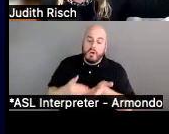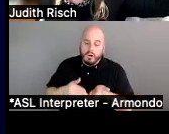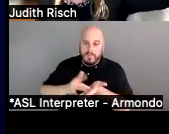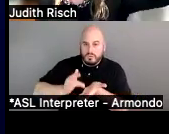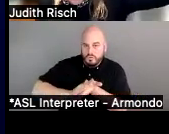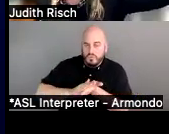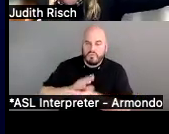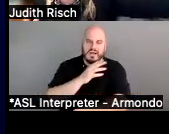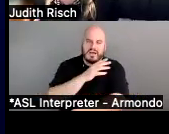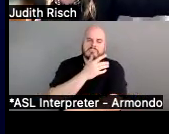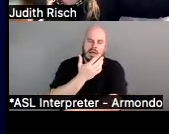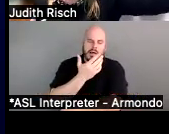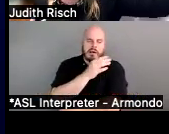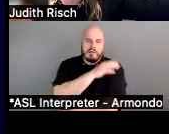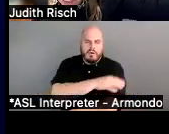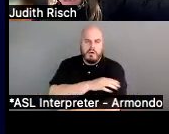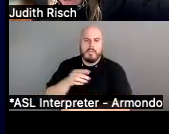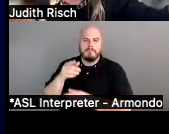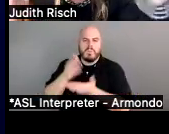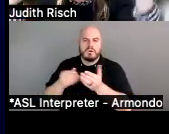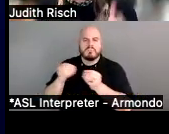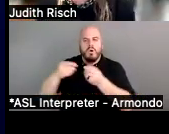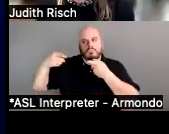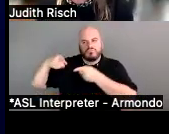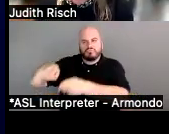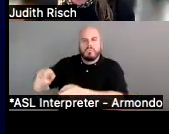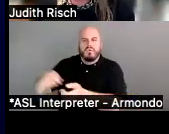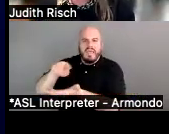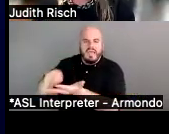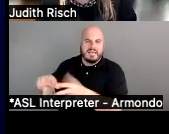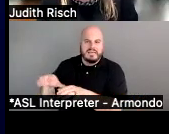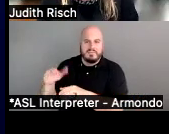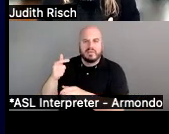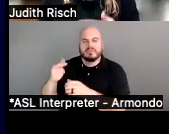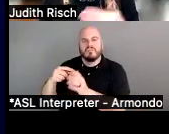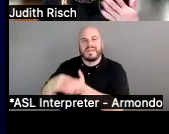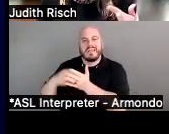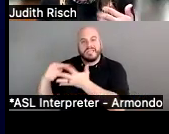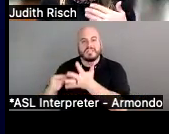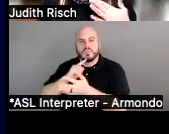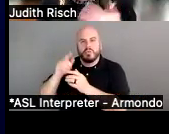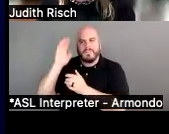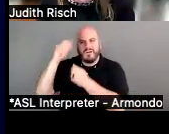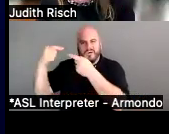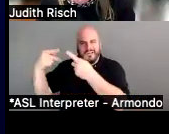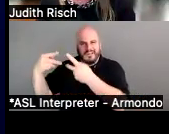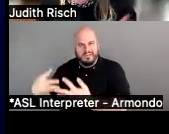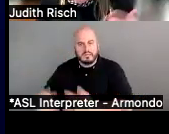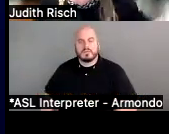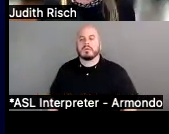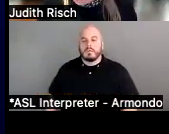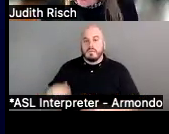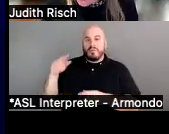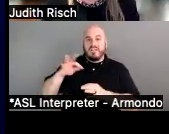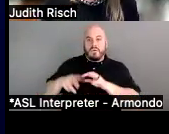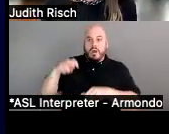part of medical school was more aligned with what they did because our regulations were mirrored. By 2010, we kind